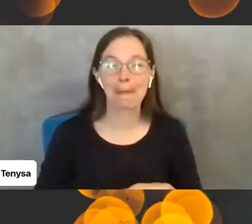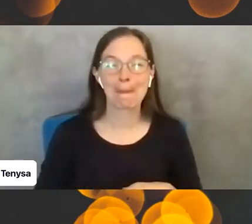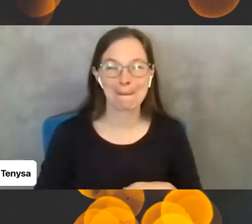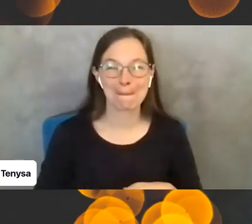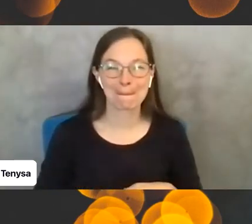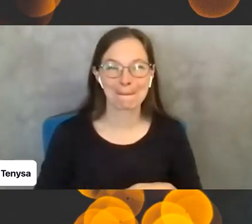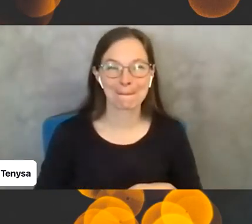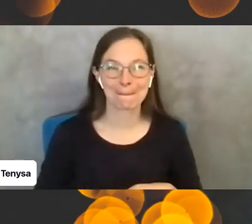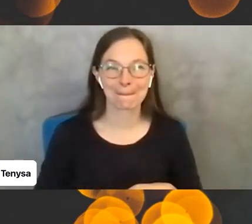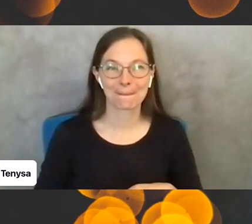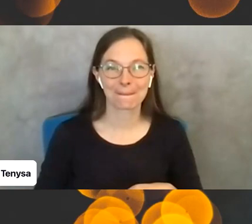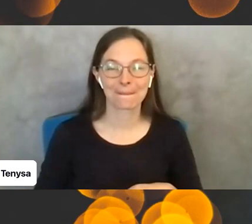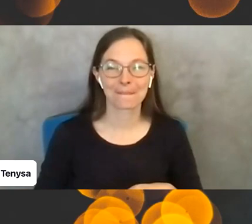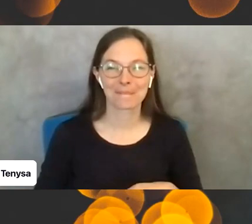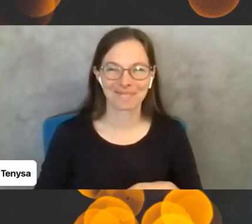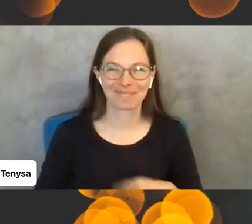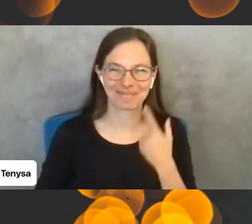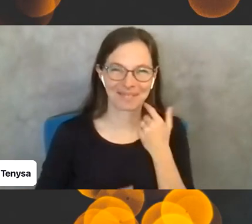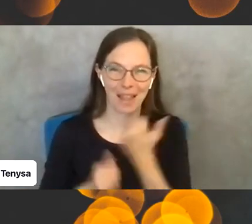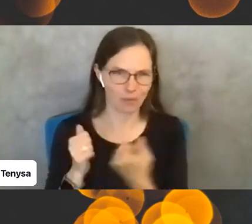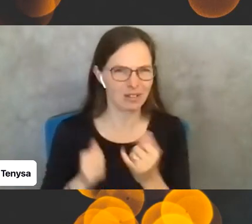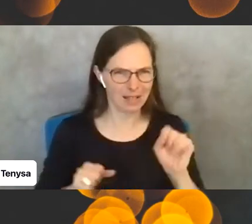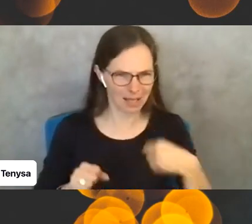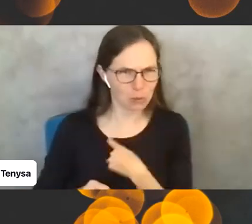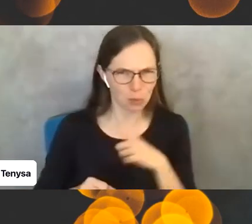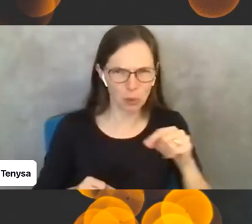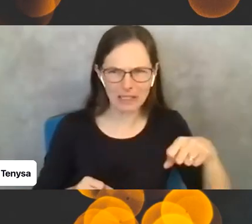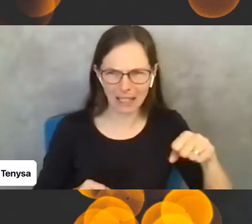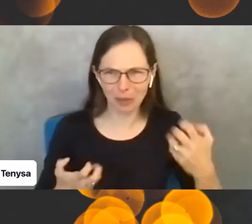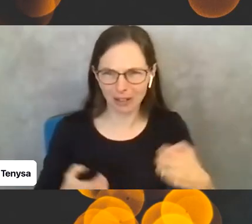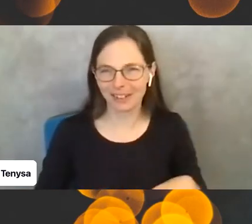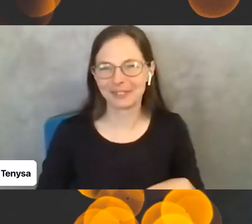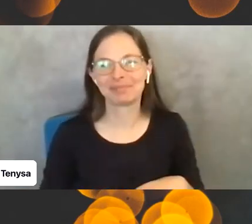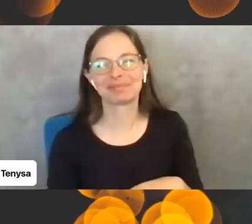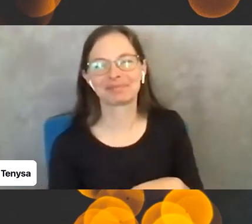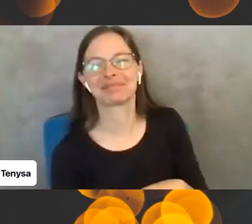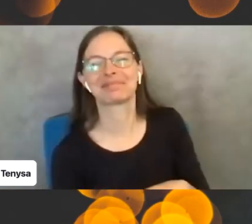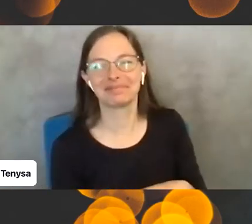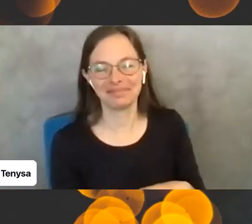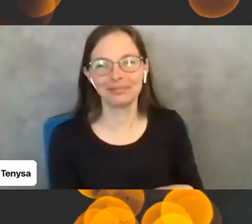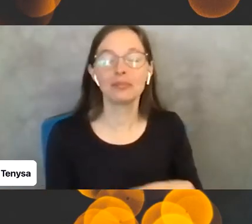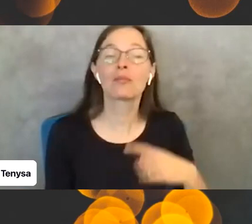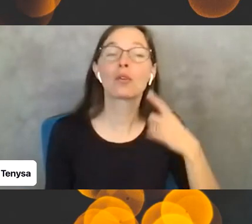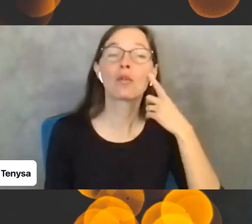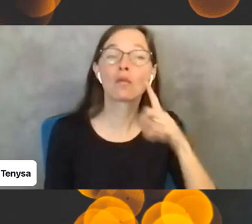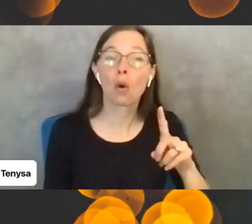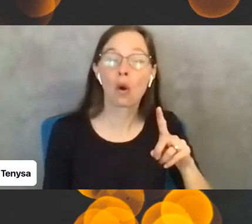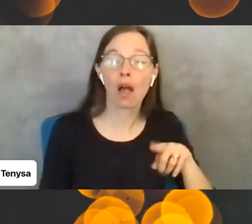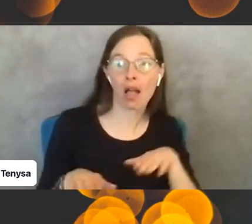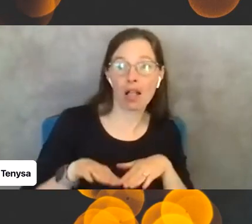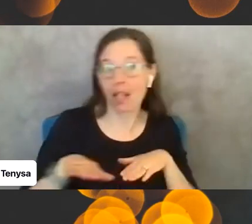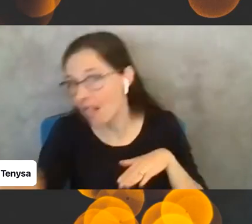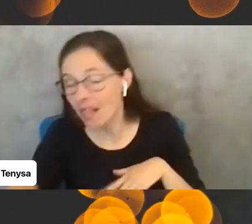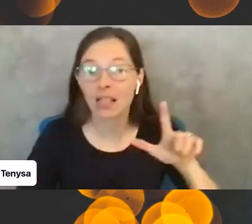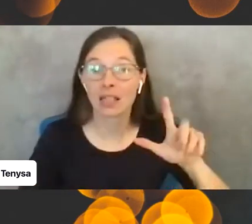So for, yeah, everyone's like, absolutely, we do. So for a lunge, I'm gonna put you back down here.